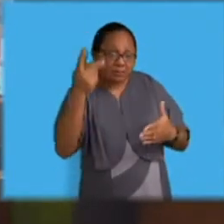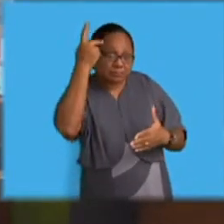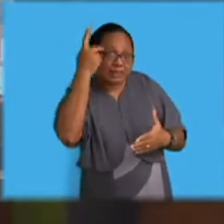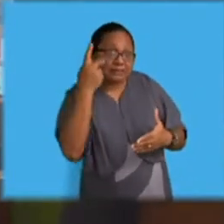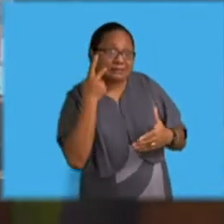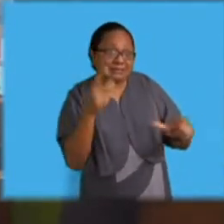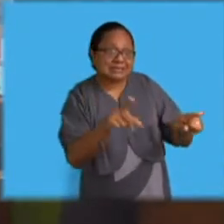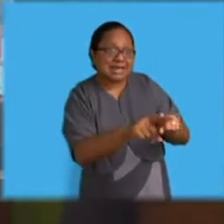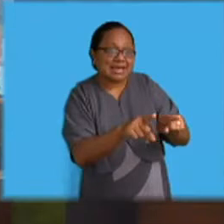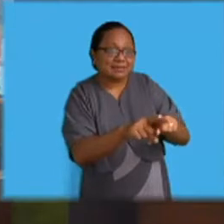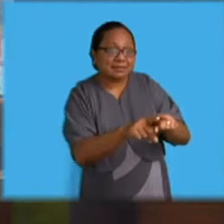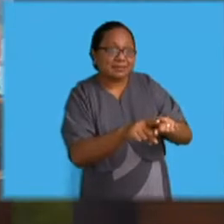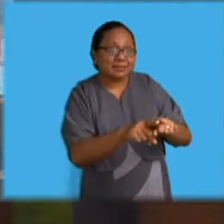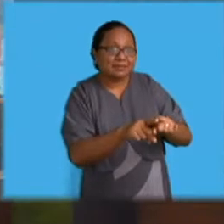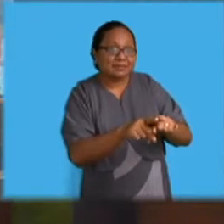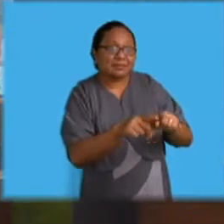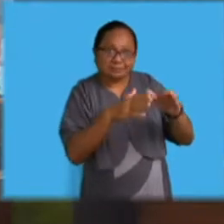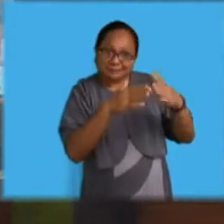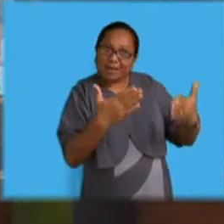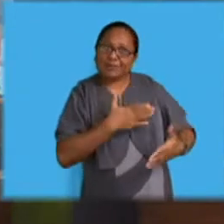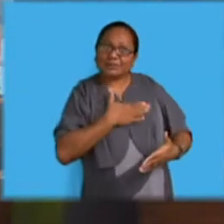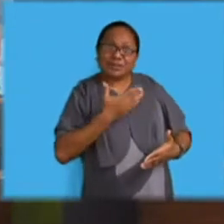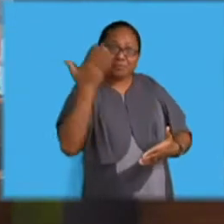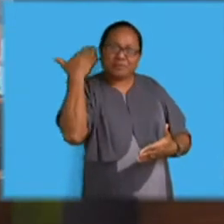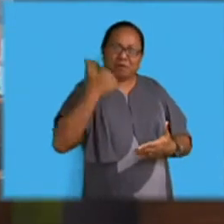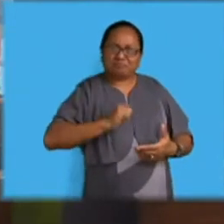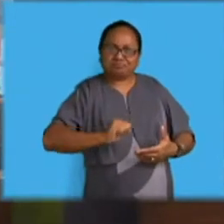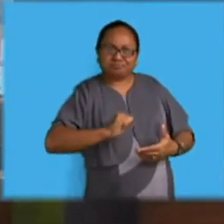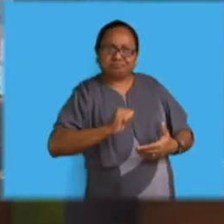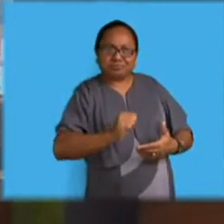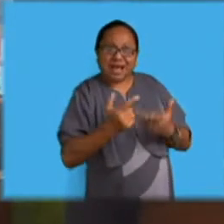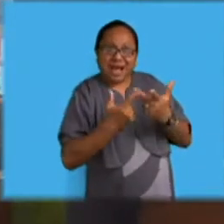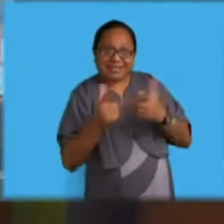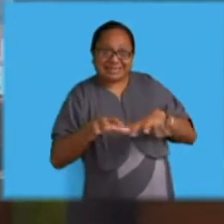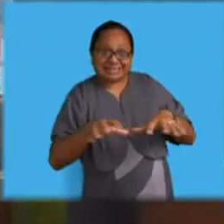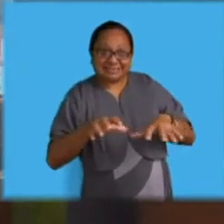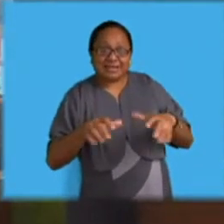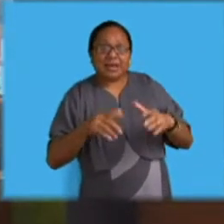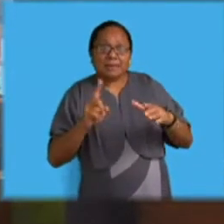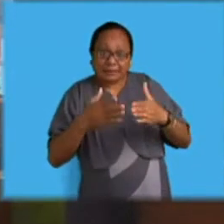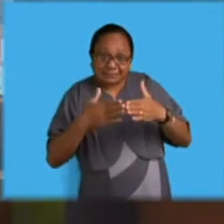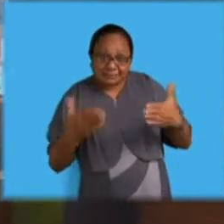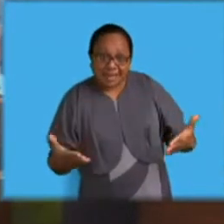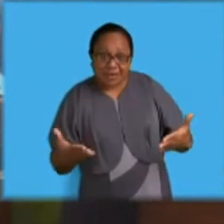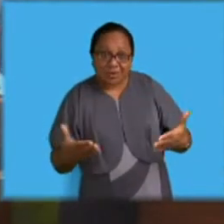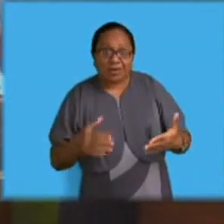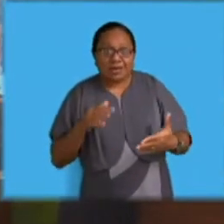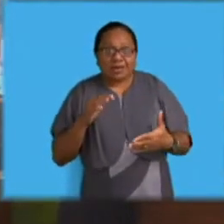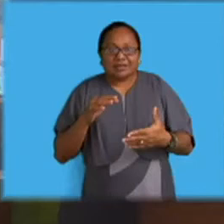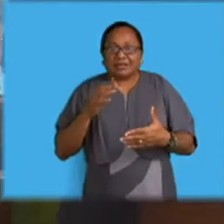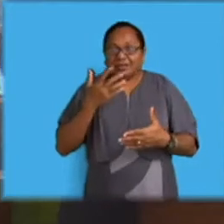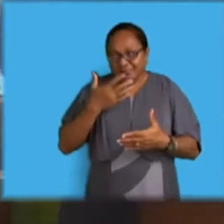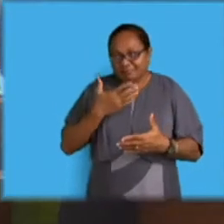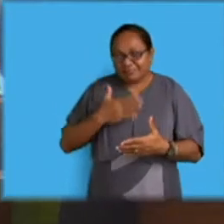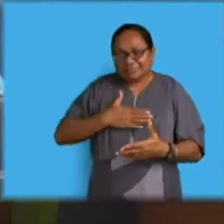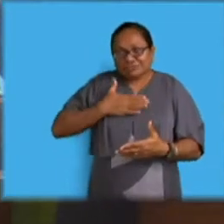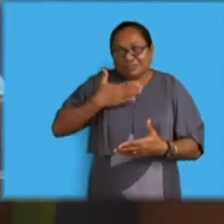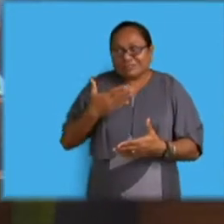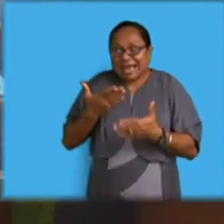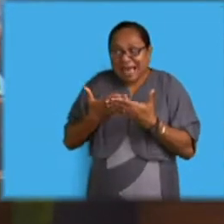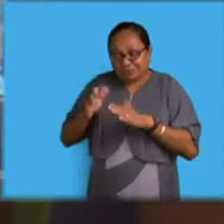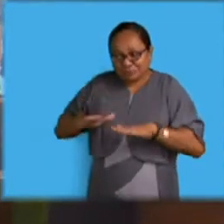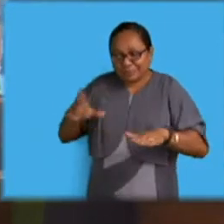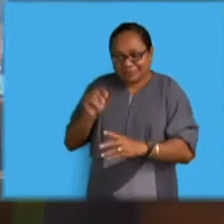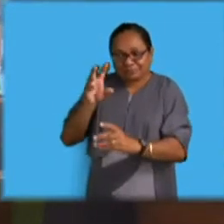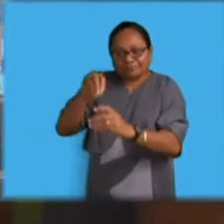now taking interest in seeing how their child could fit in to the different kinds of extracurricular activities that are offered through the